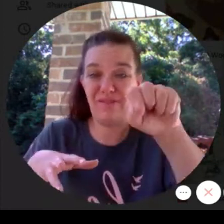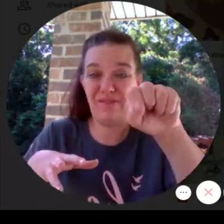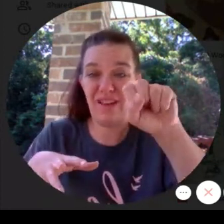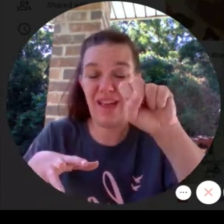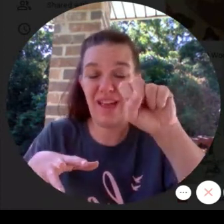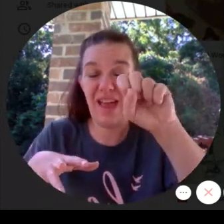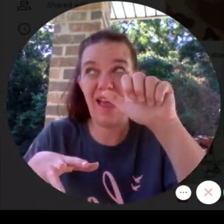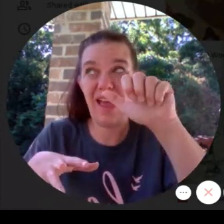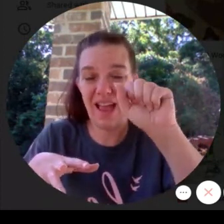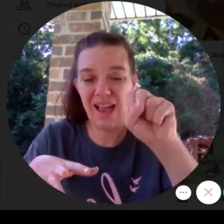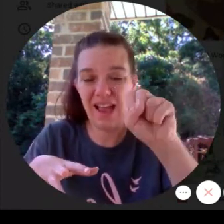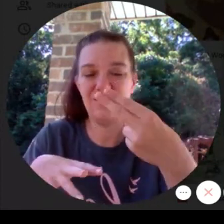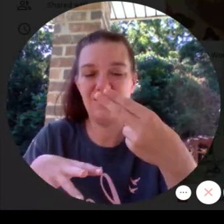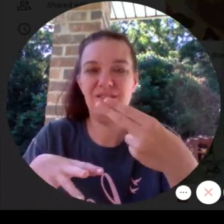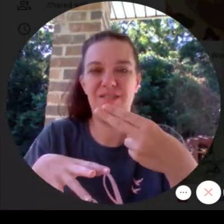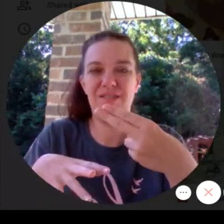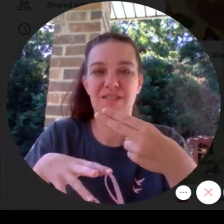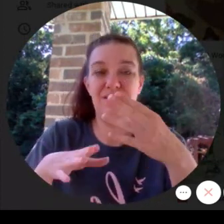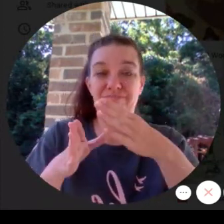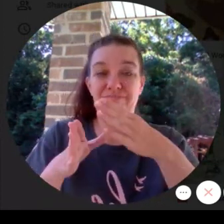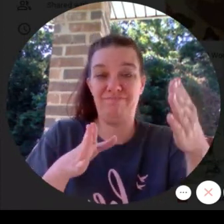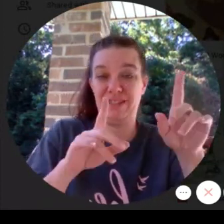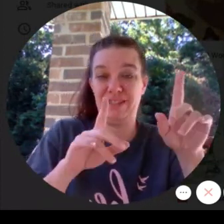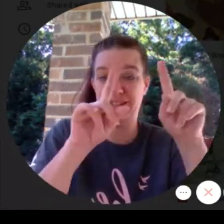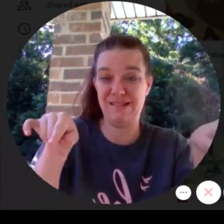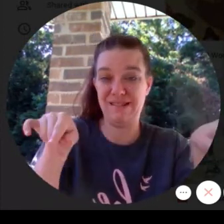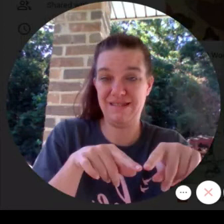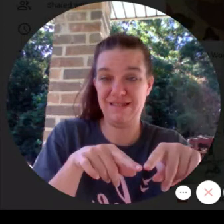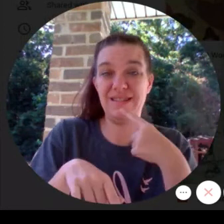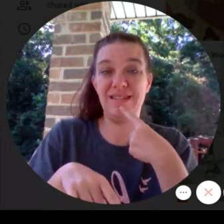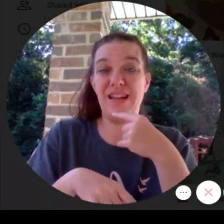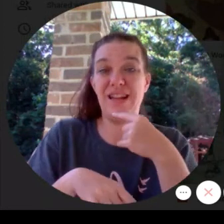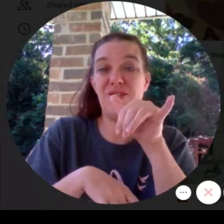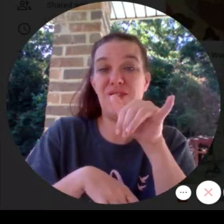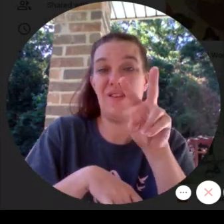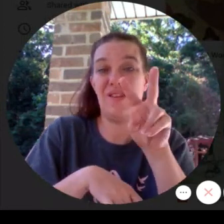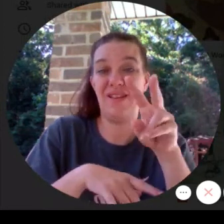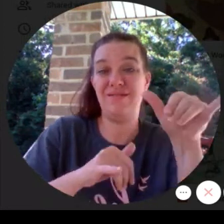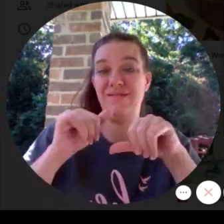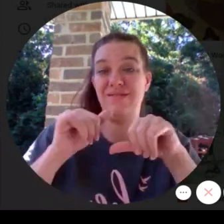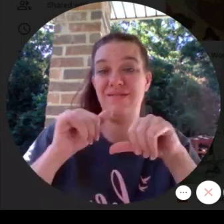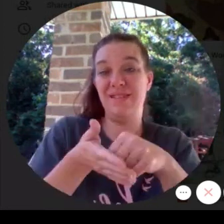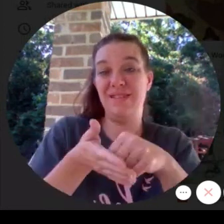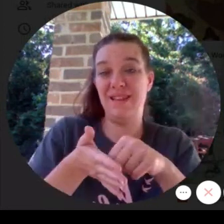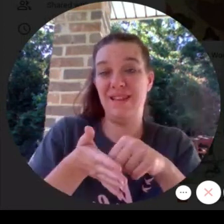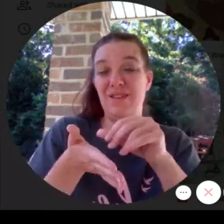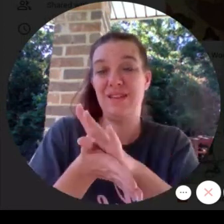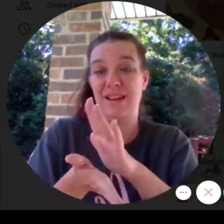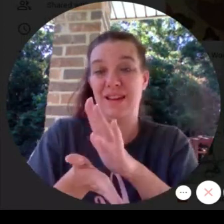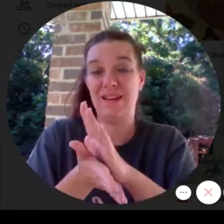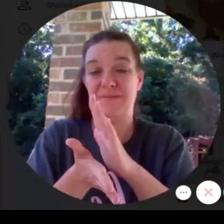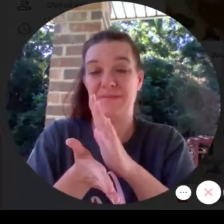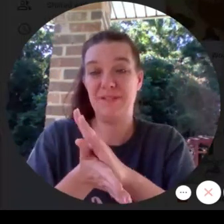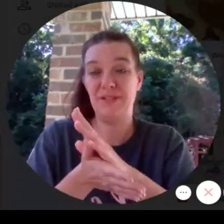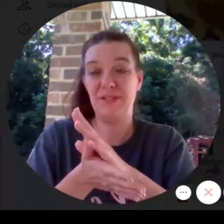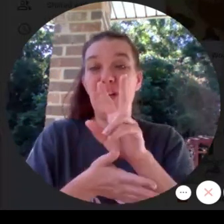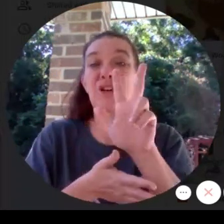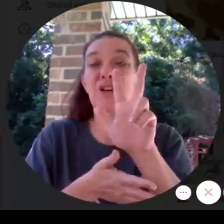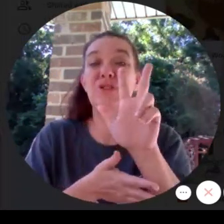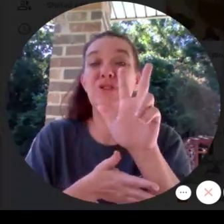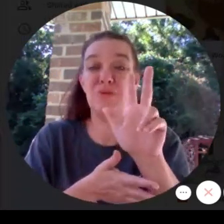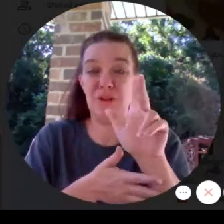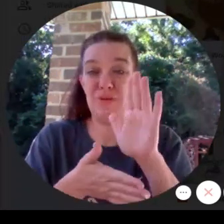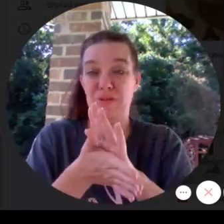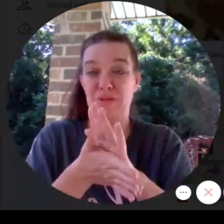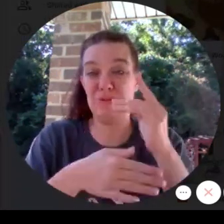said, "Yawning Valley Science and Letters Academy. It has been 23